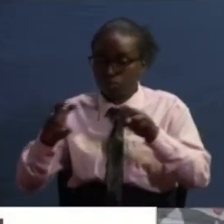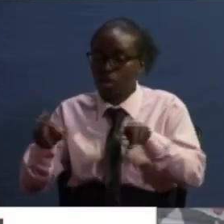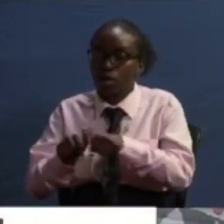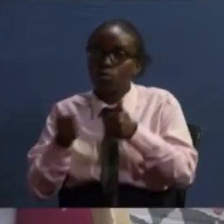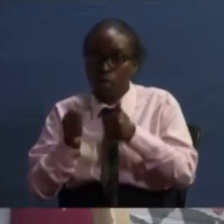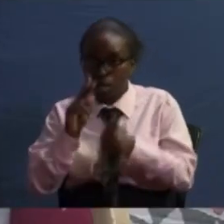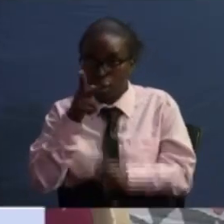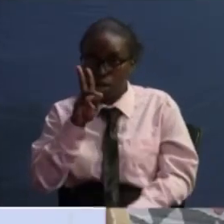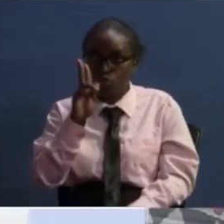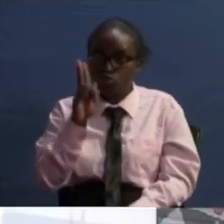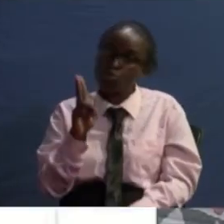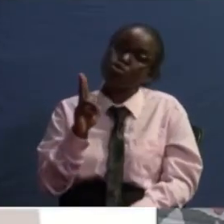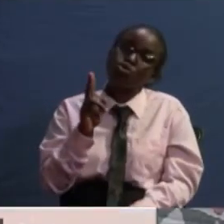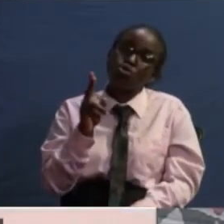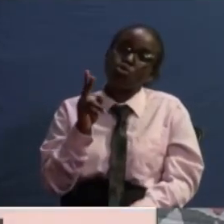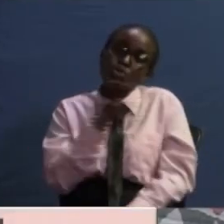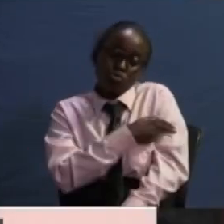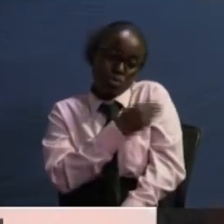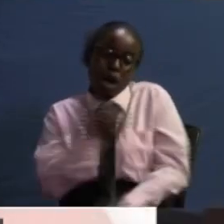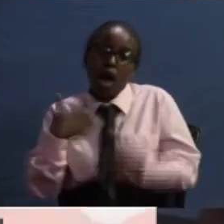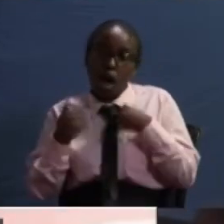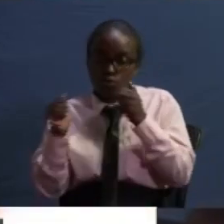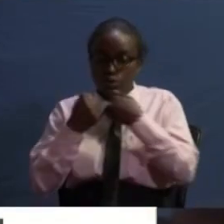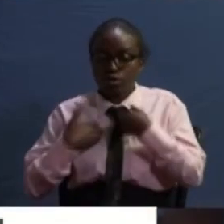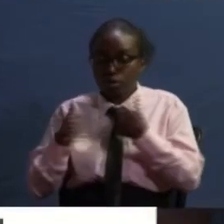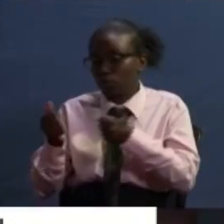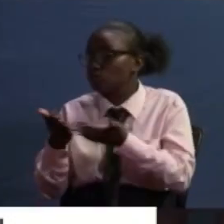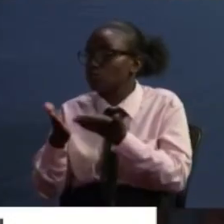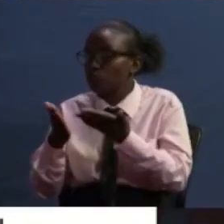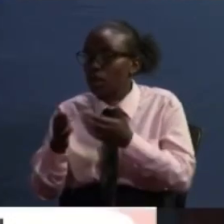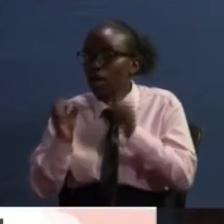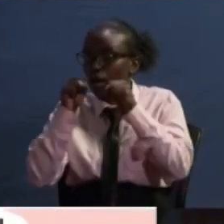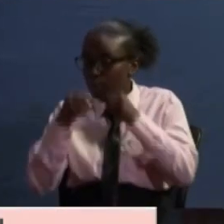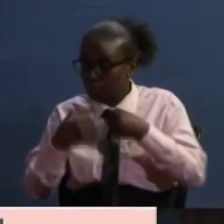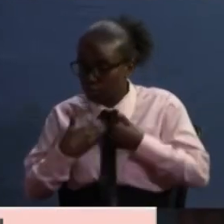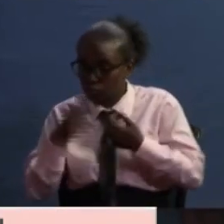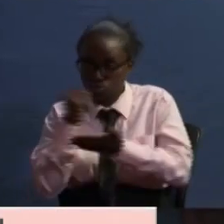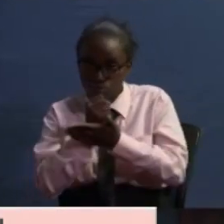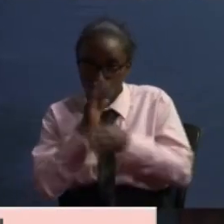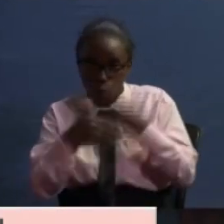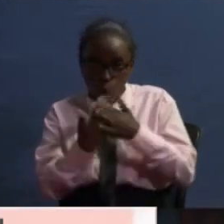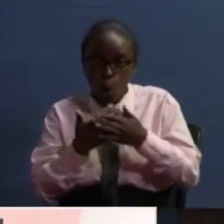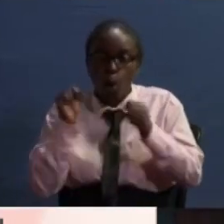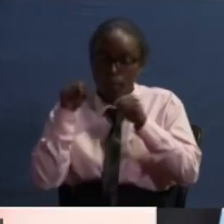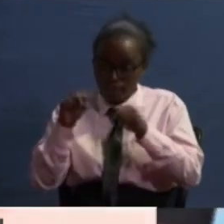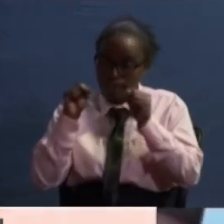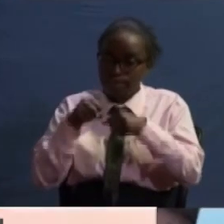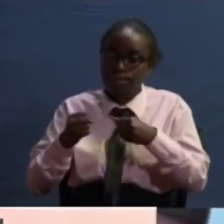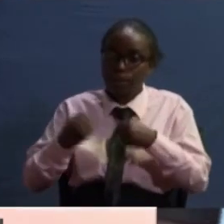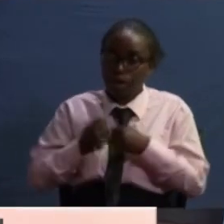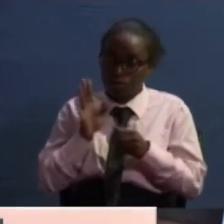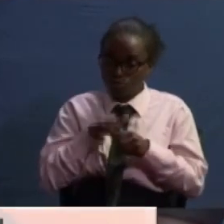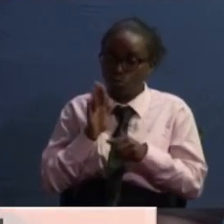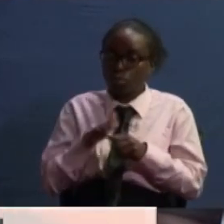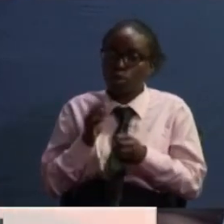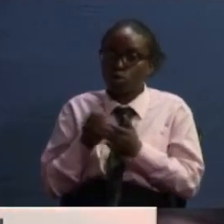KU WIHAB walipata fursa ya kutoa tathmini na mapendekezo yao katika kuwezesha wanawake kiuchumi. Mada